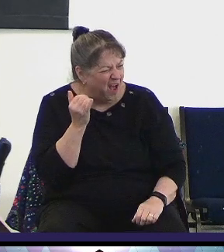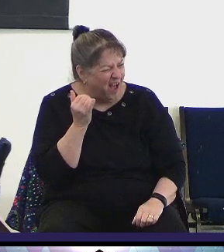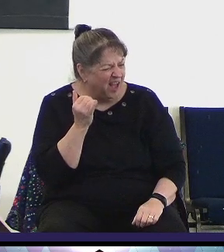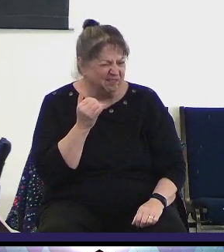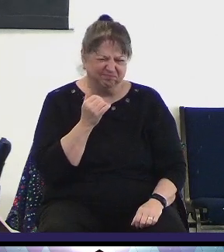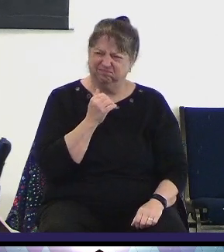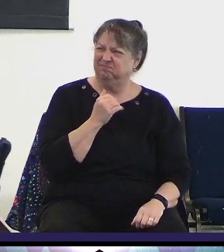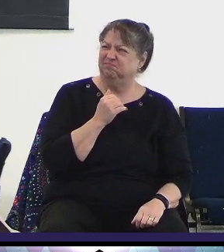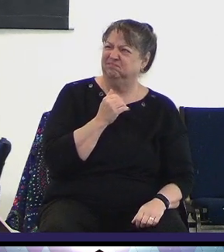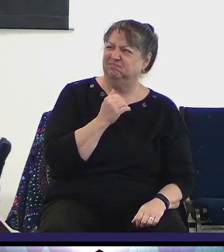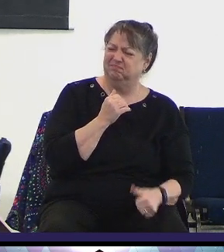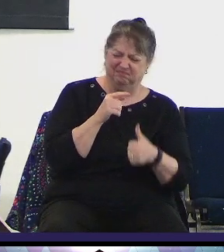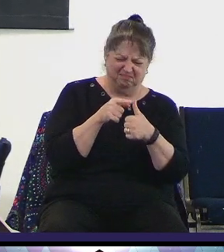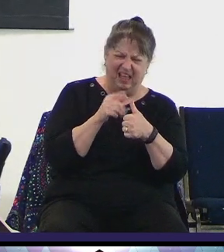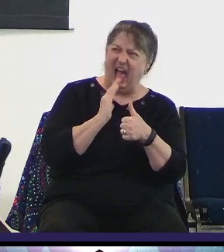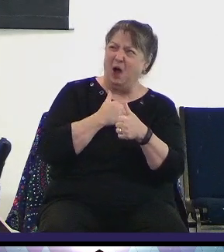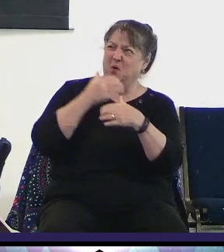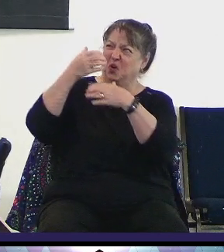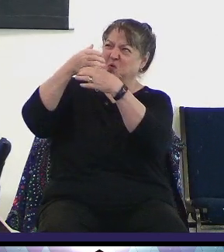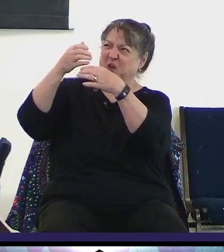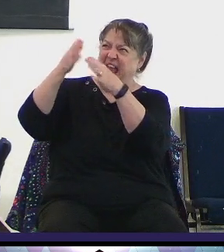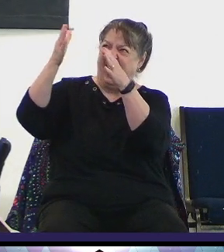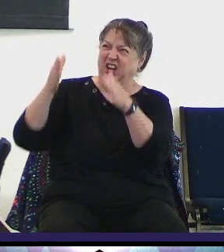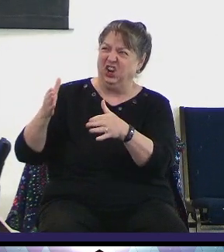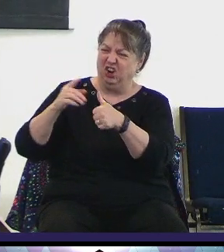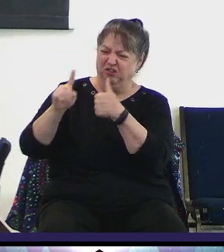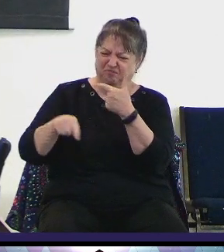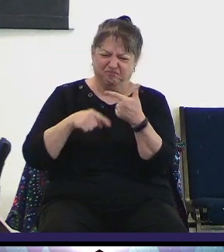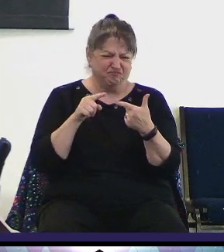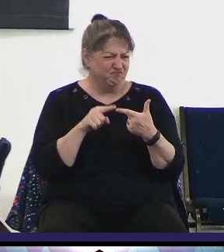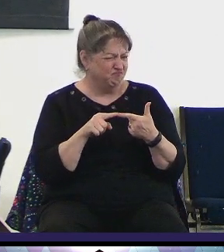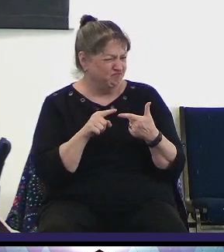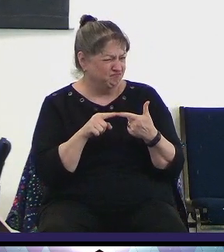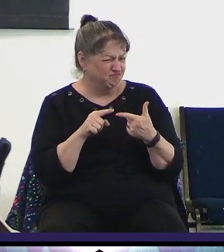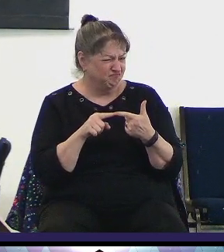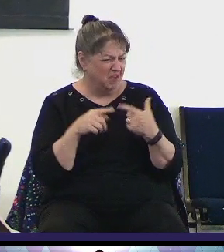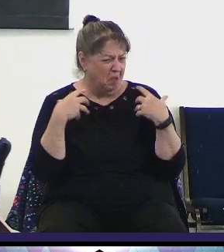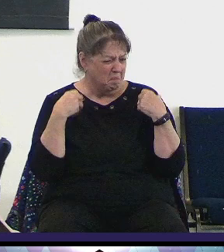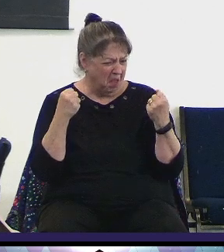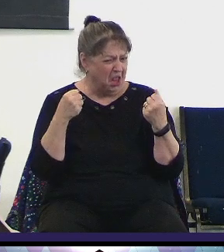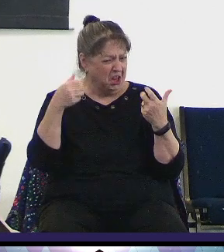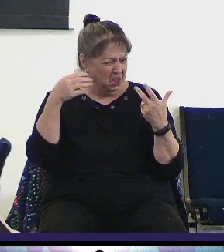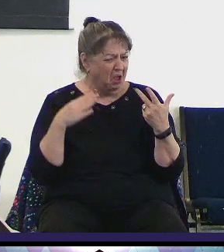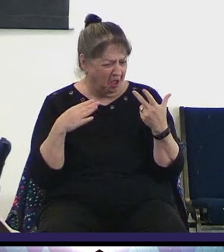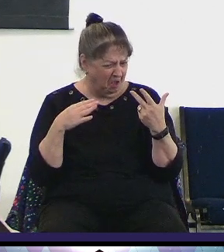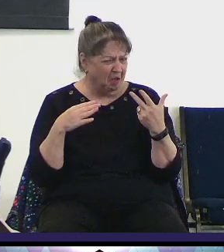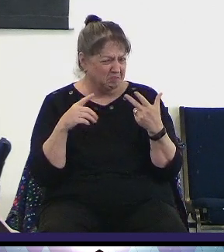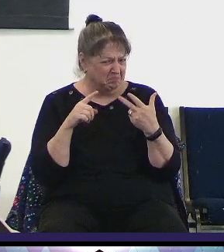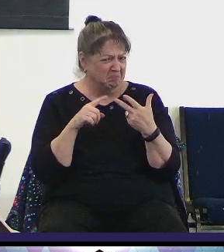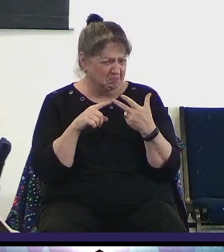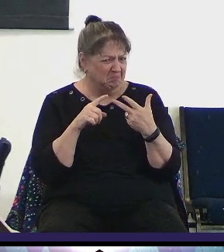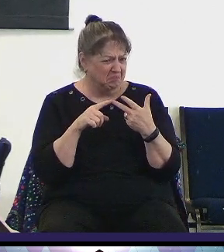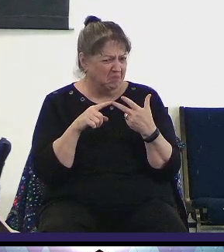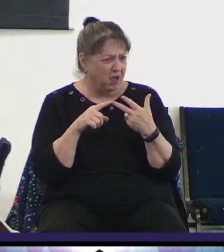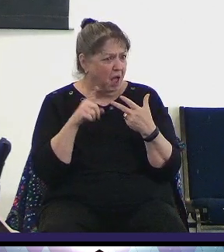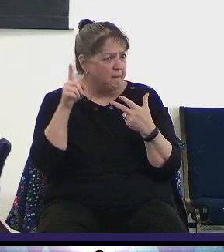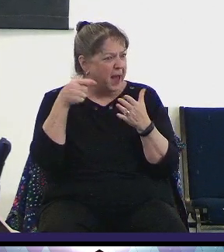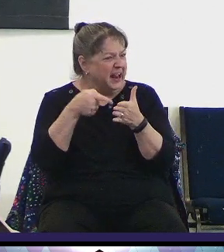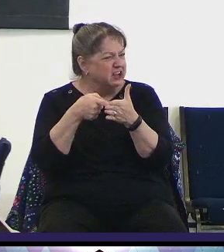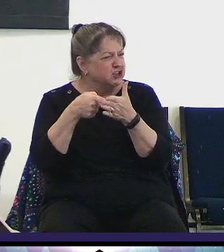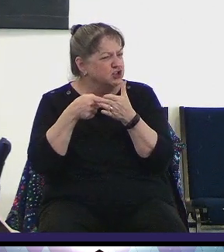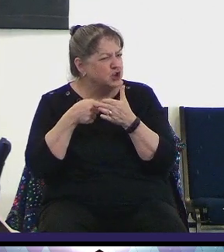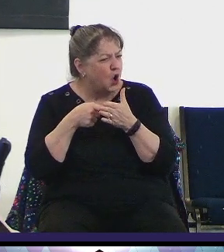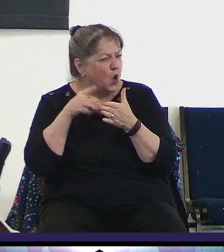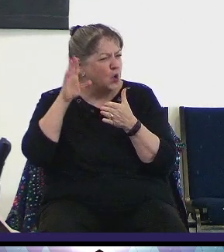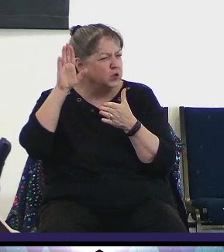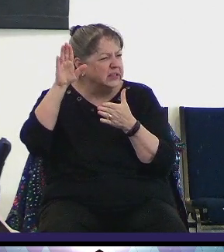our creator. He's not just the mighty God. But he has shown his